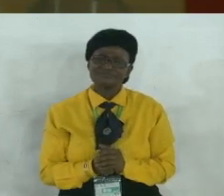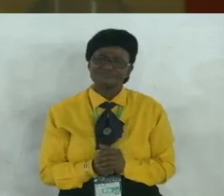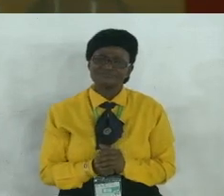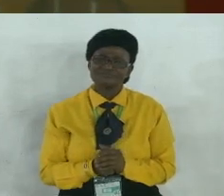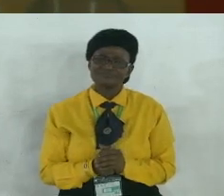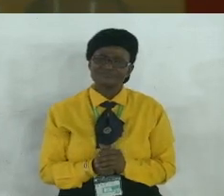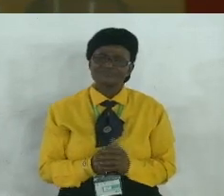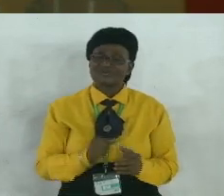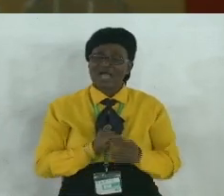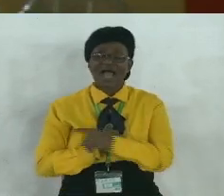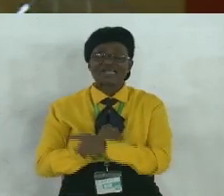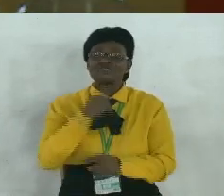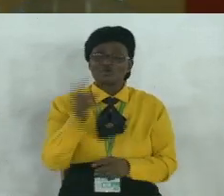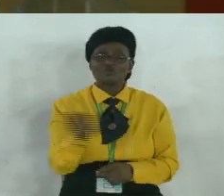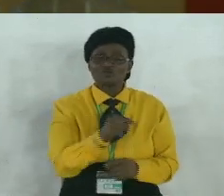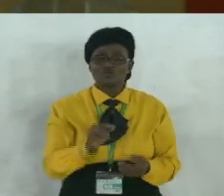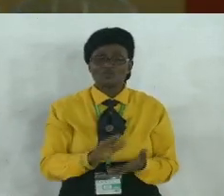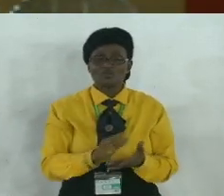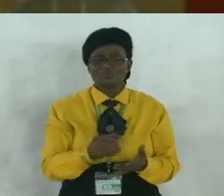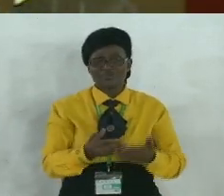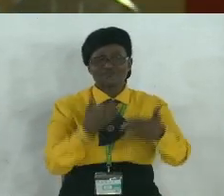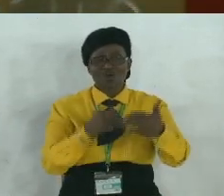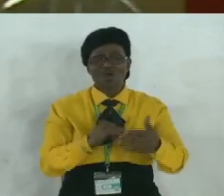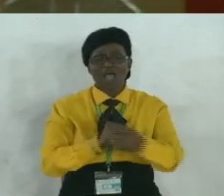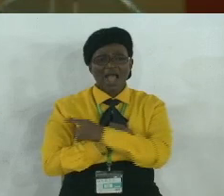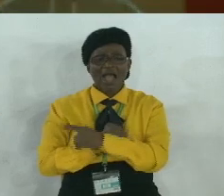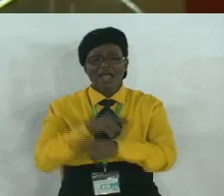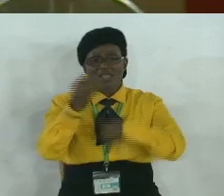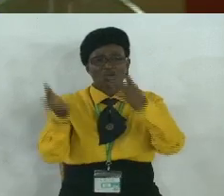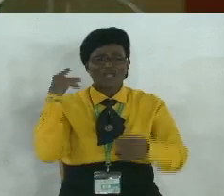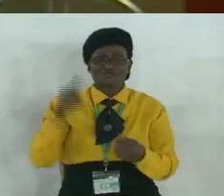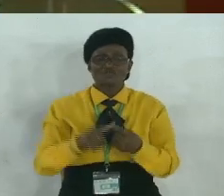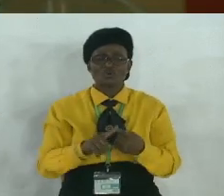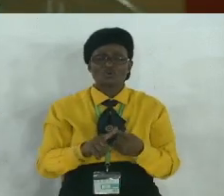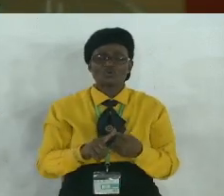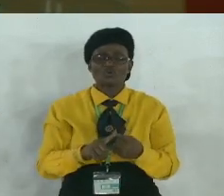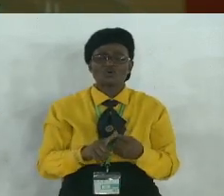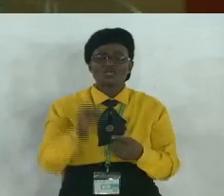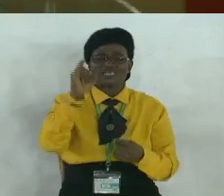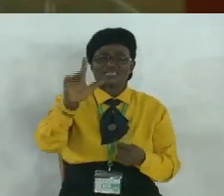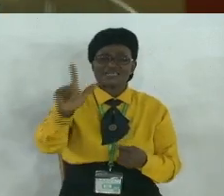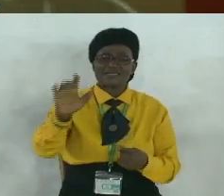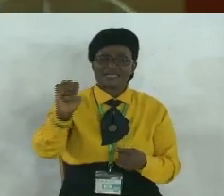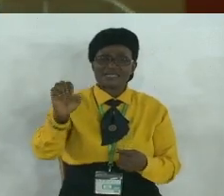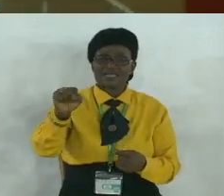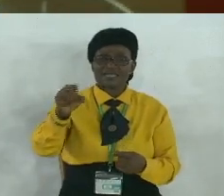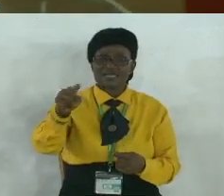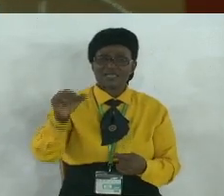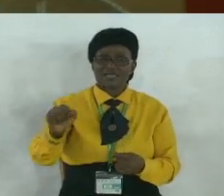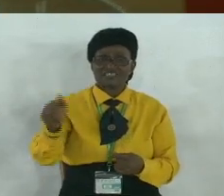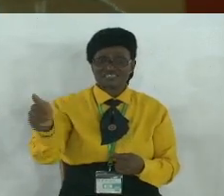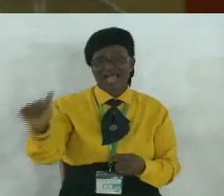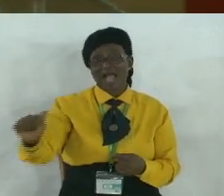I told you before, I went to Elisha and I saw some children